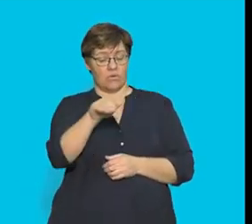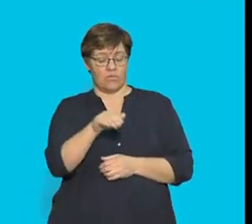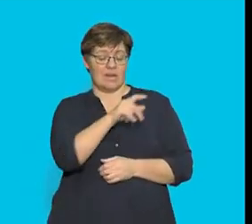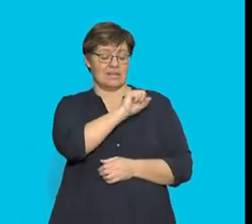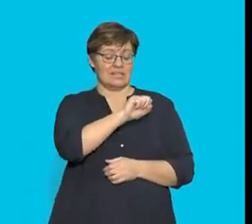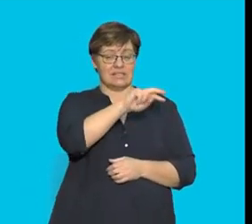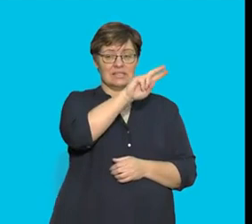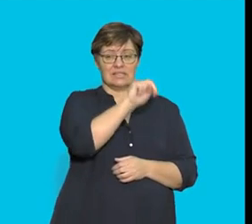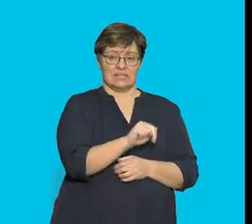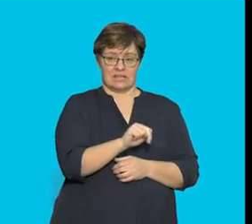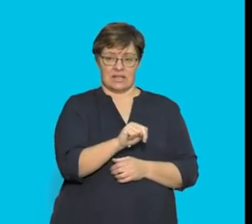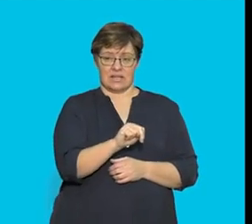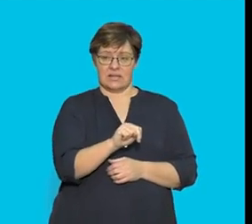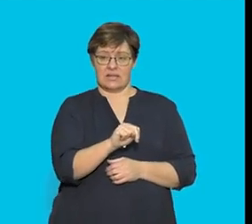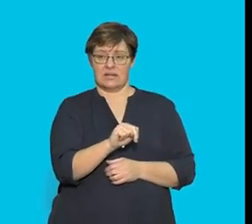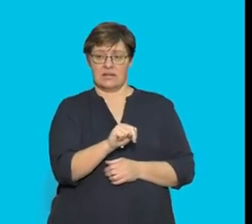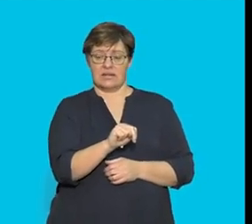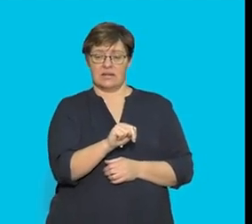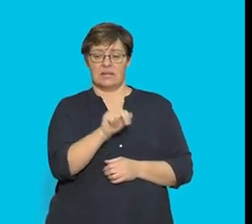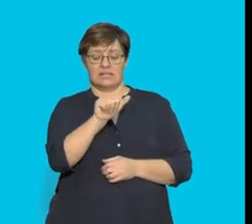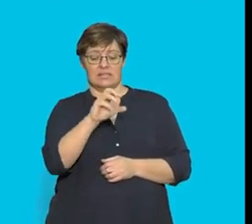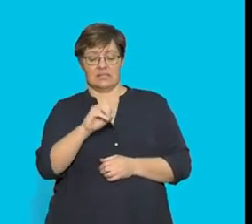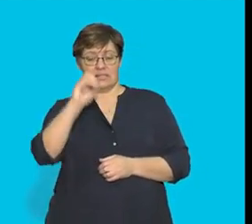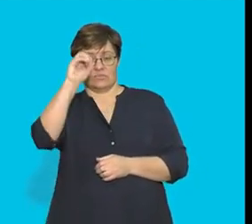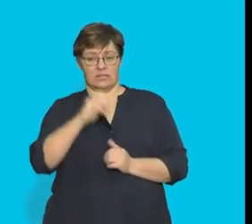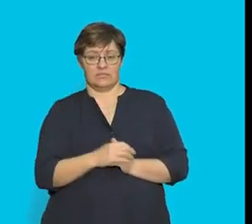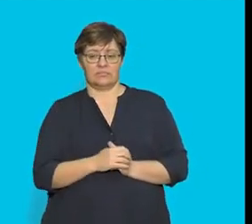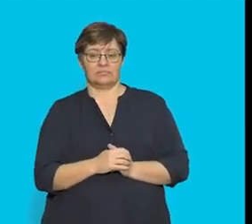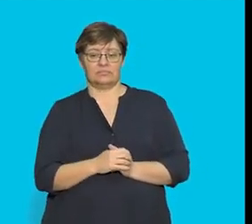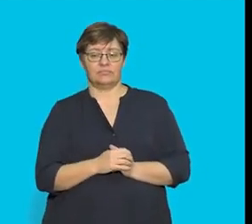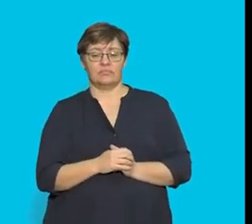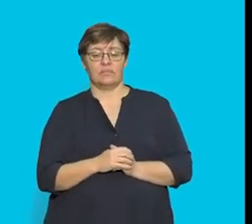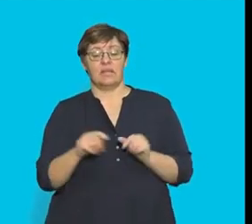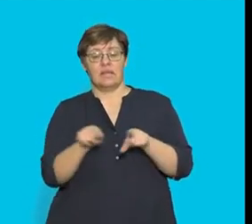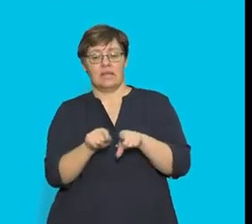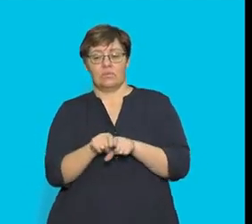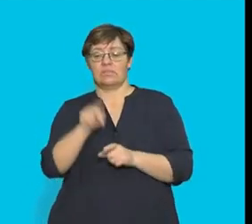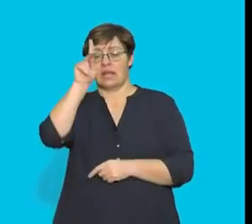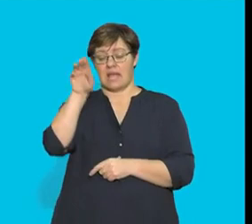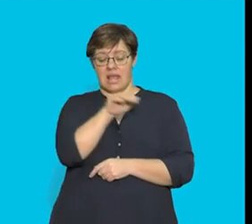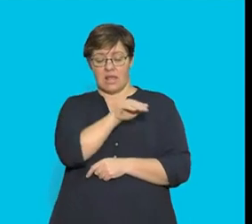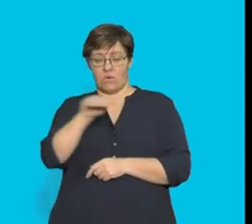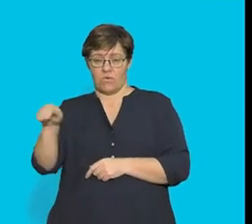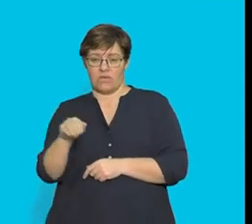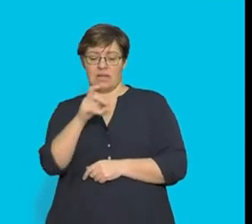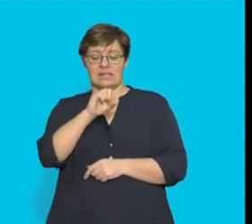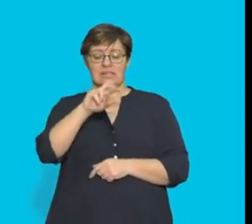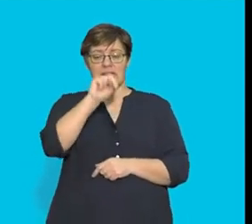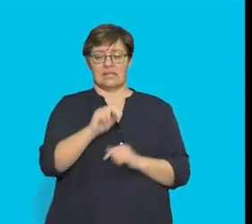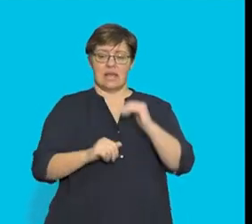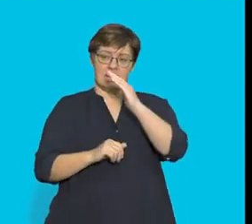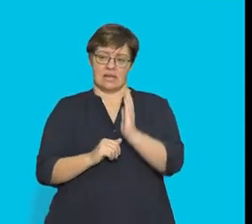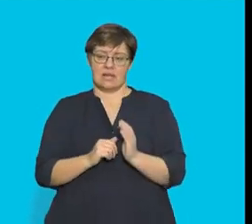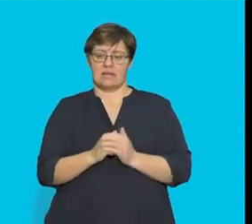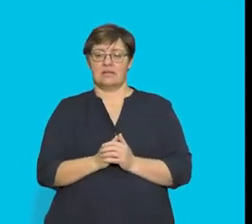So we're going to get TR, and the angle across from TR is 60 degrees. Okay, and then TQ is